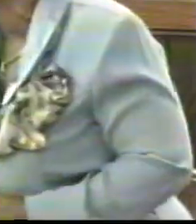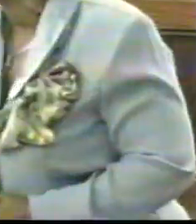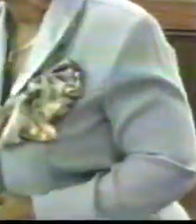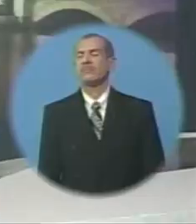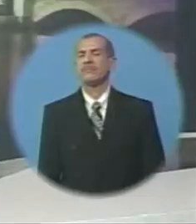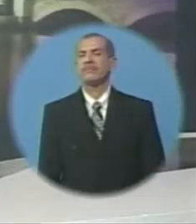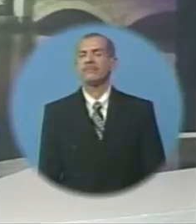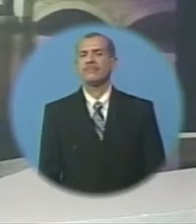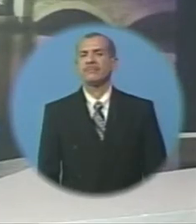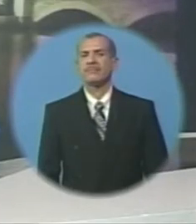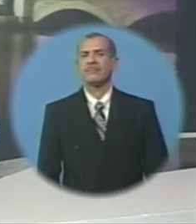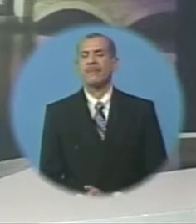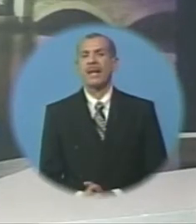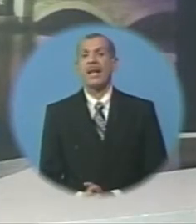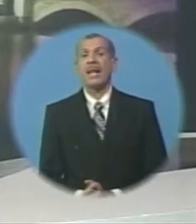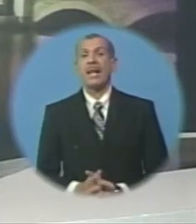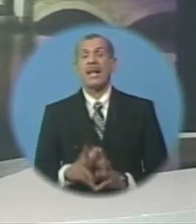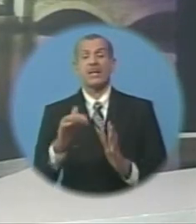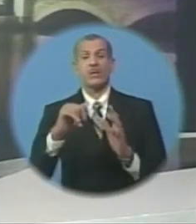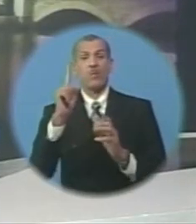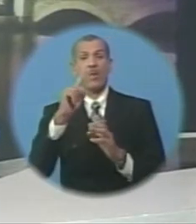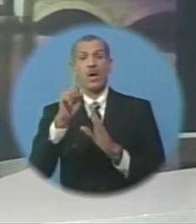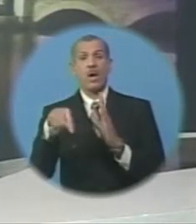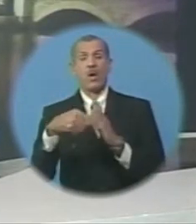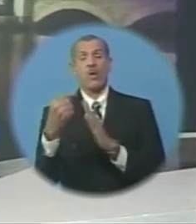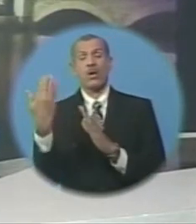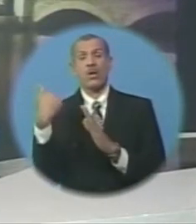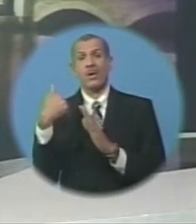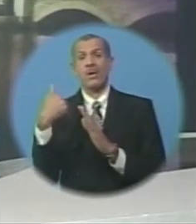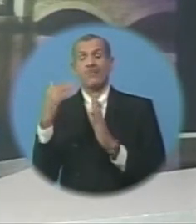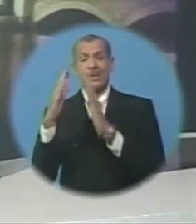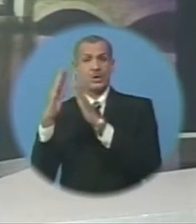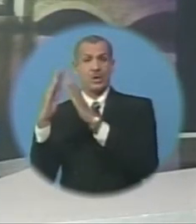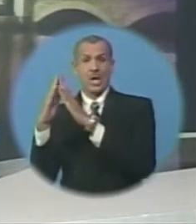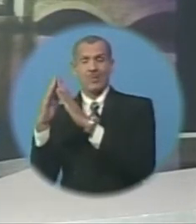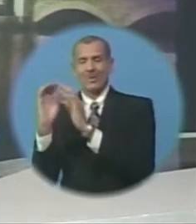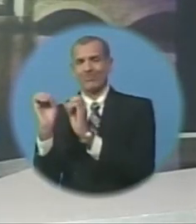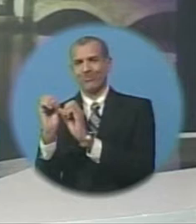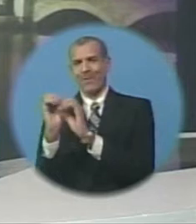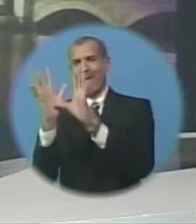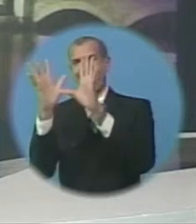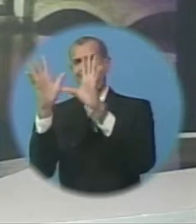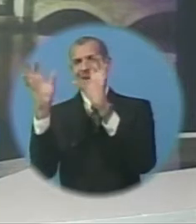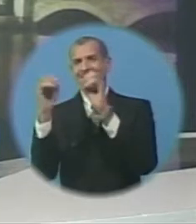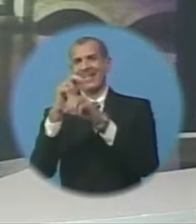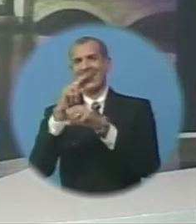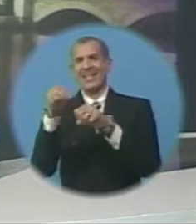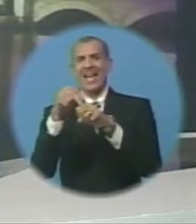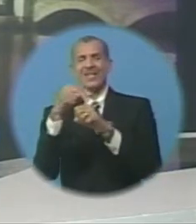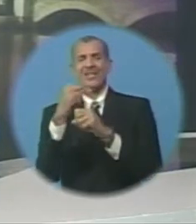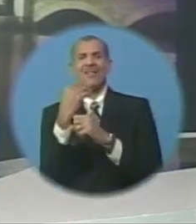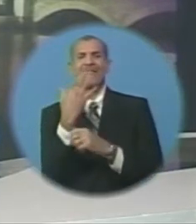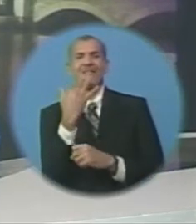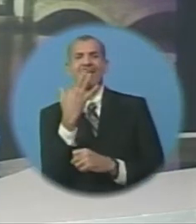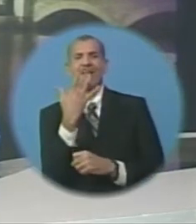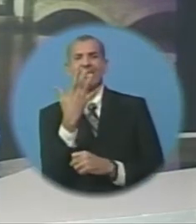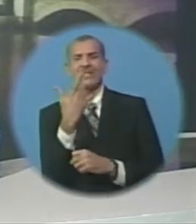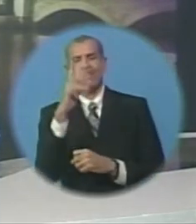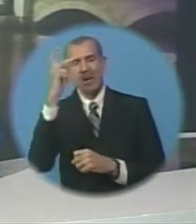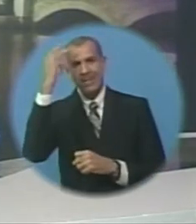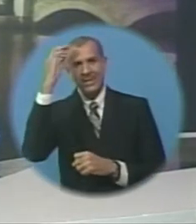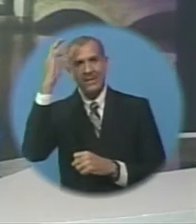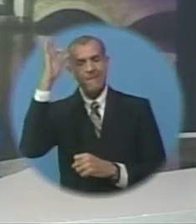agriculture. Well, less than an hour ago, the city of Bridgetown was illuminated in the island's national colors. Prime Minister